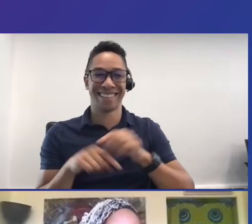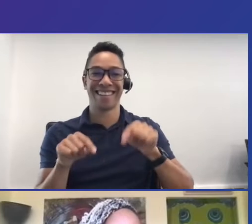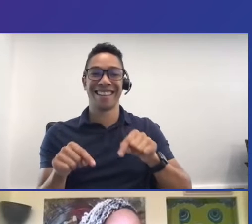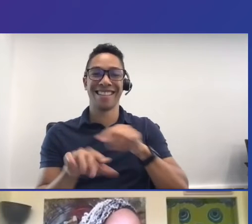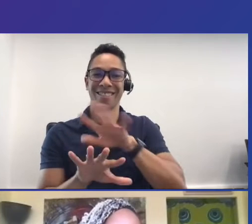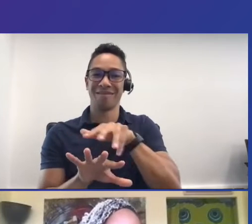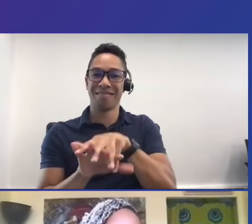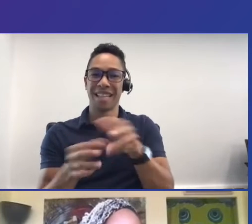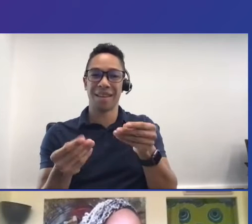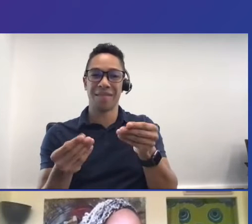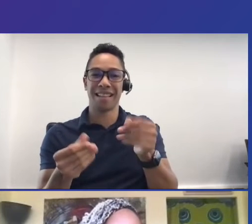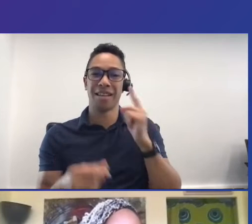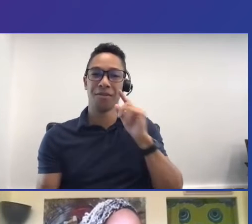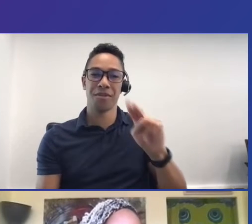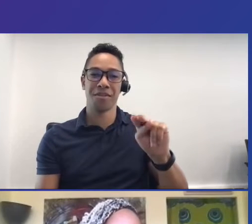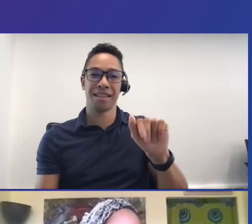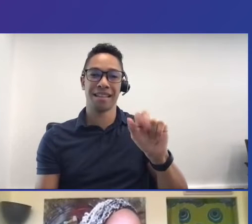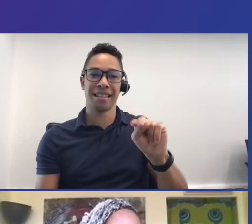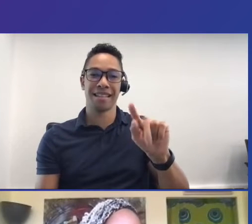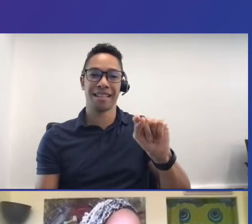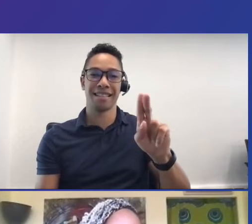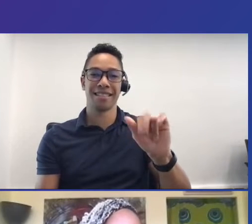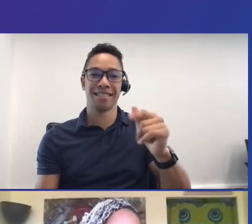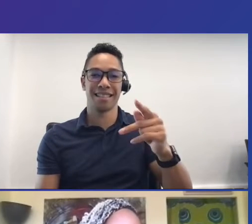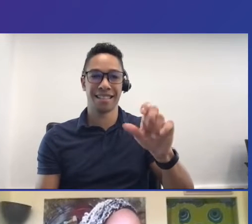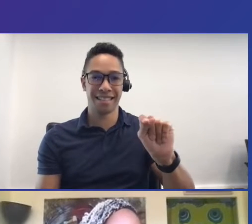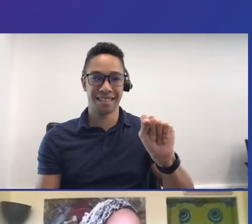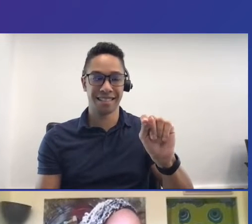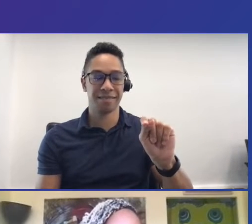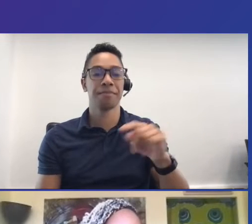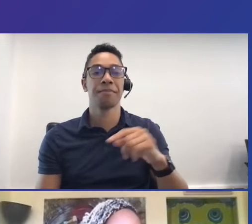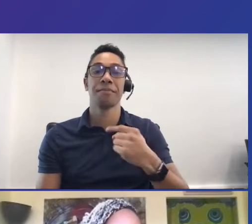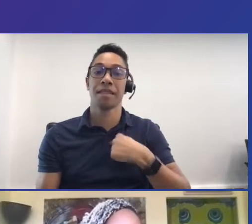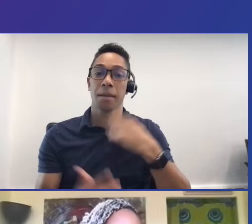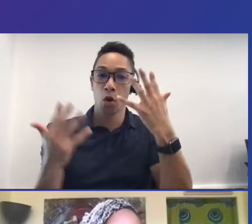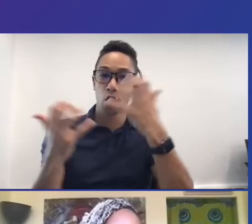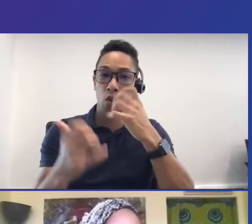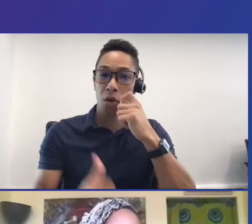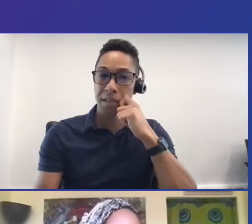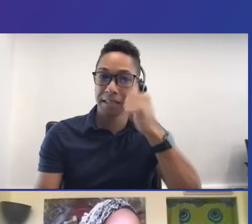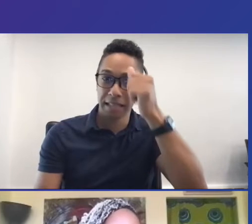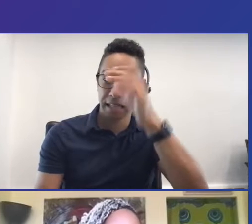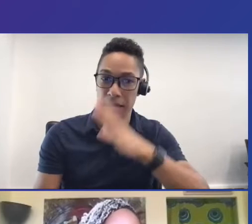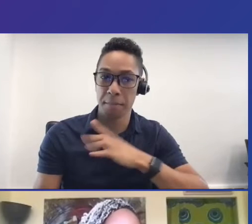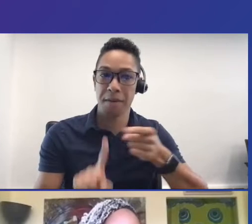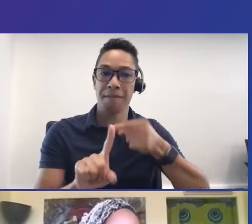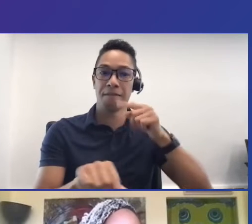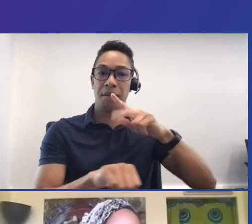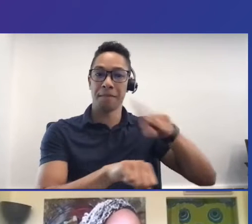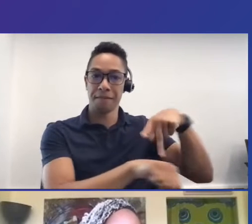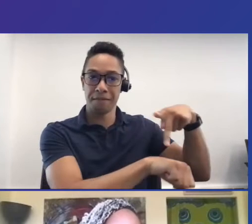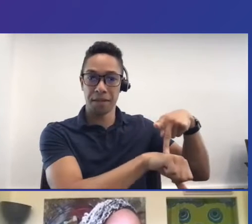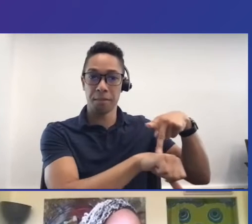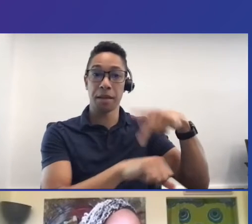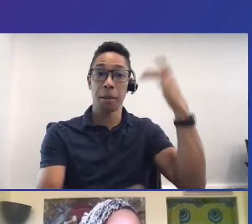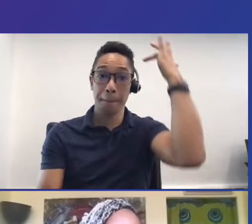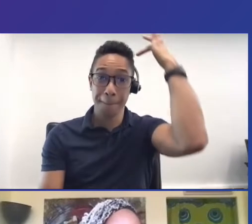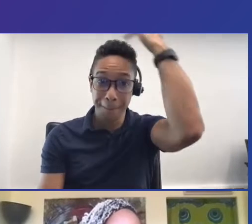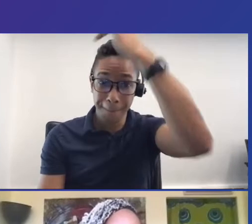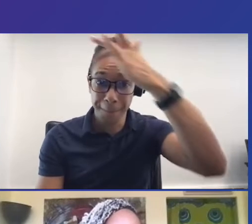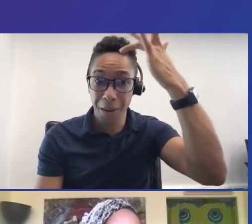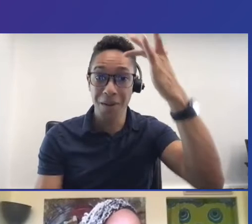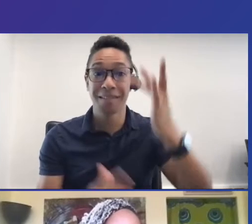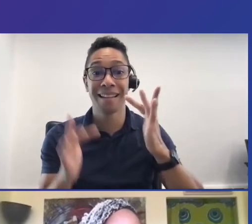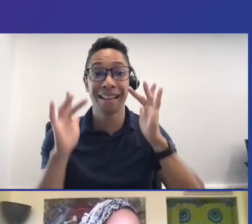Pawtucket. And I am a dark-skinned male of Filipino descent with a bald head, light eyebrows, and a